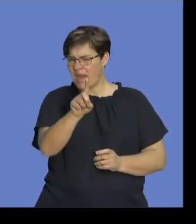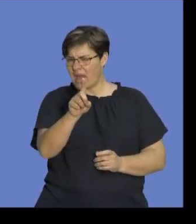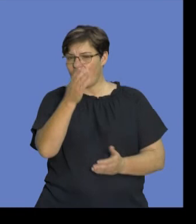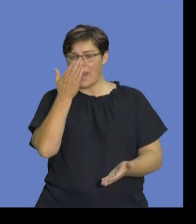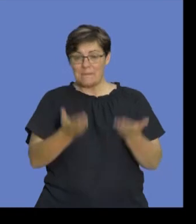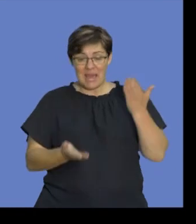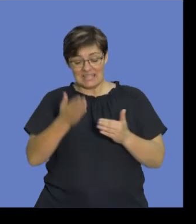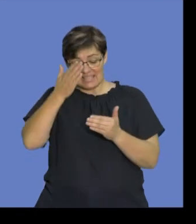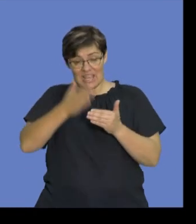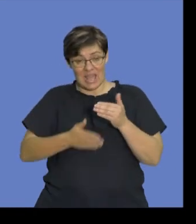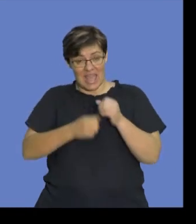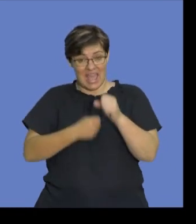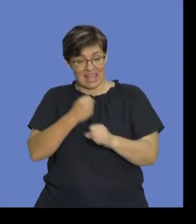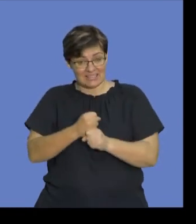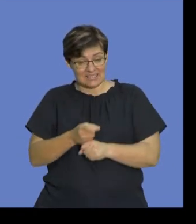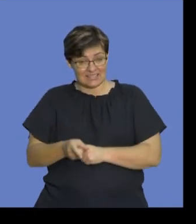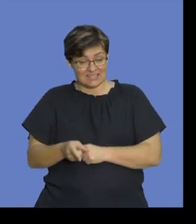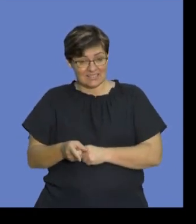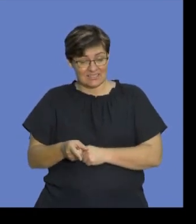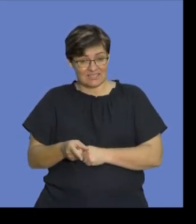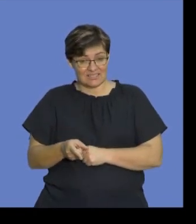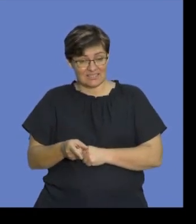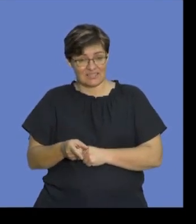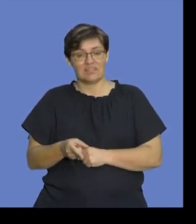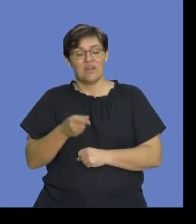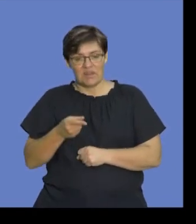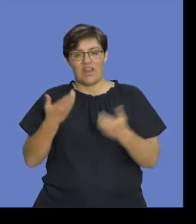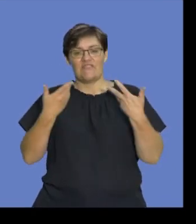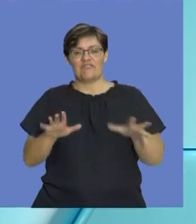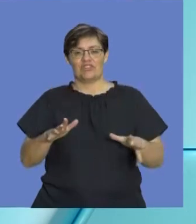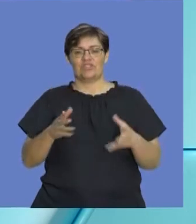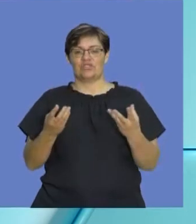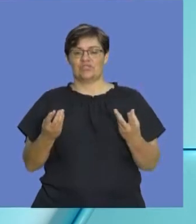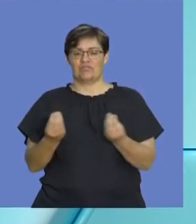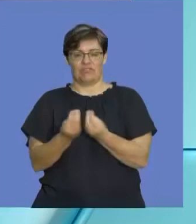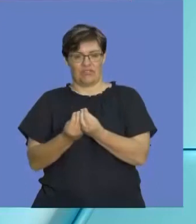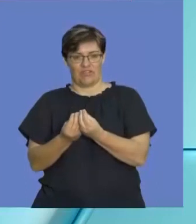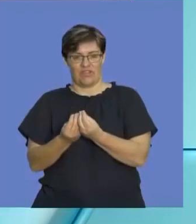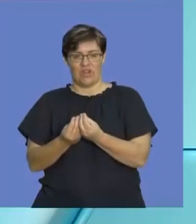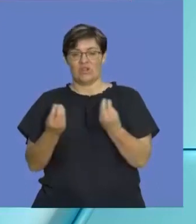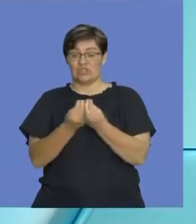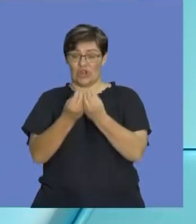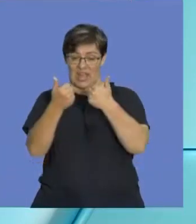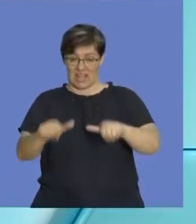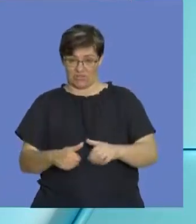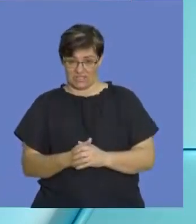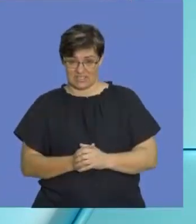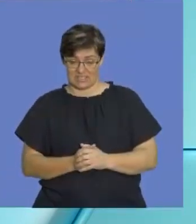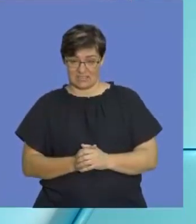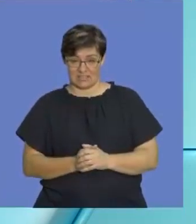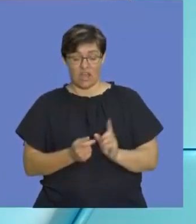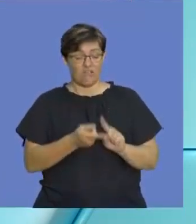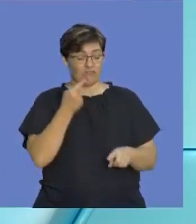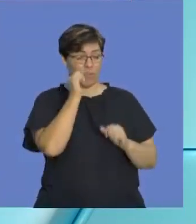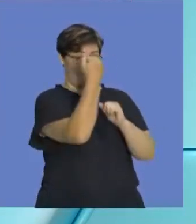Remember we said the balancing figure at the end of the year, I referred to the finished goods stock account. So you've transferred goods